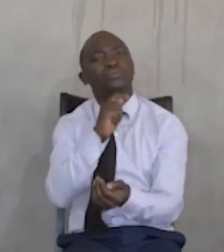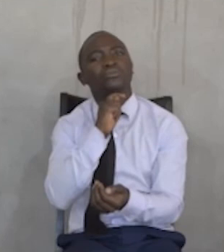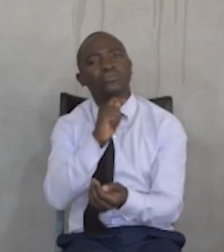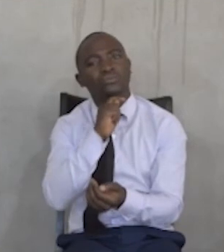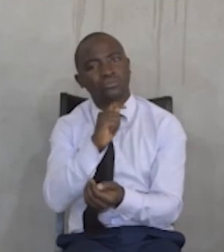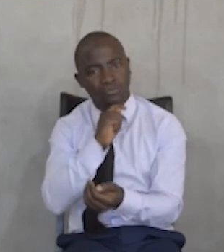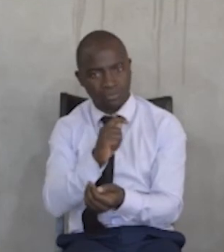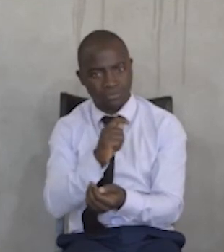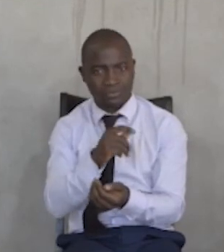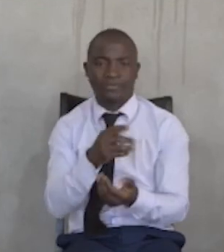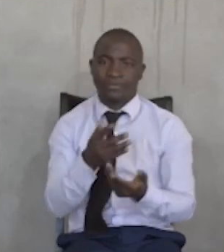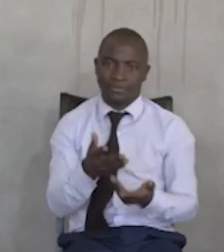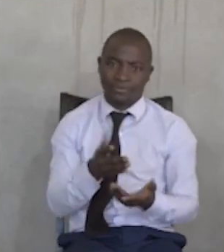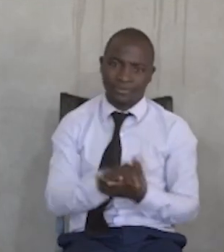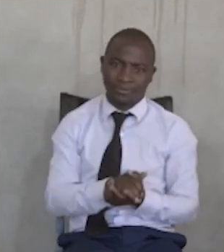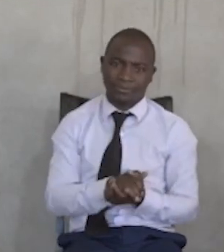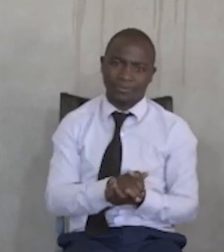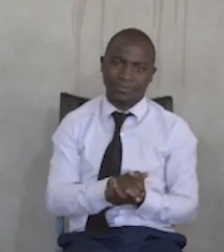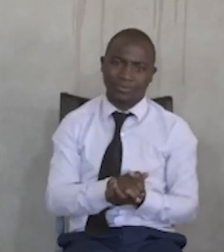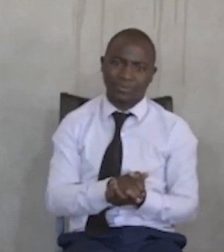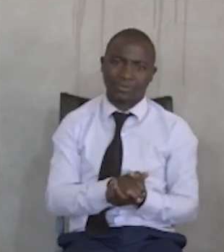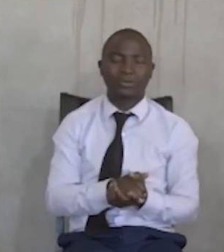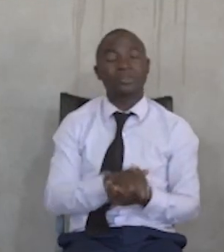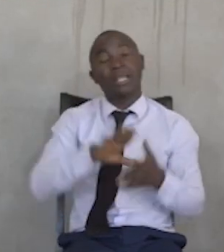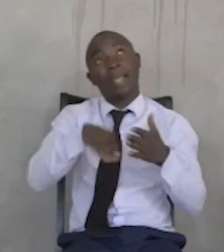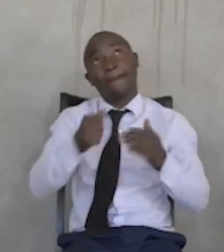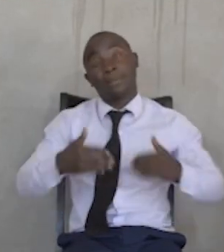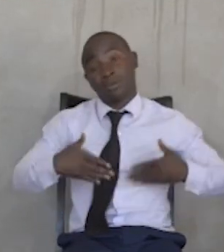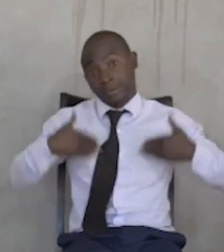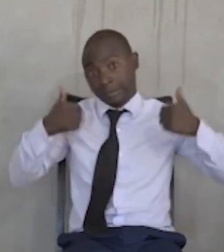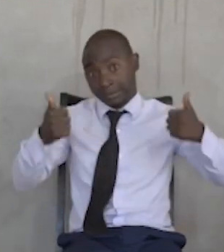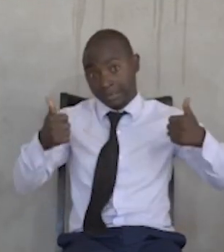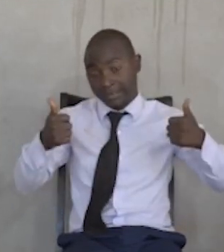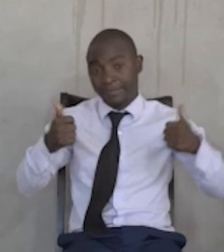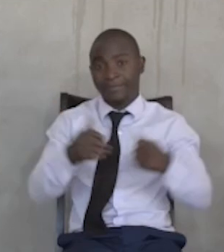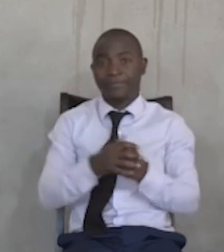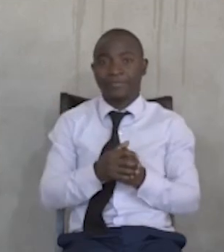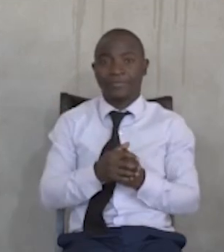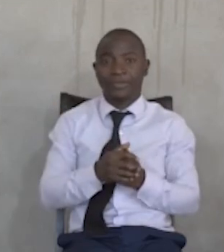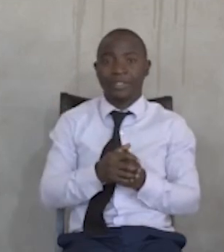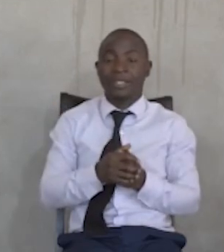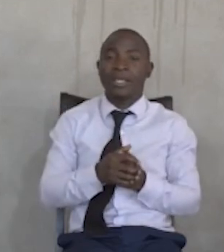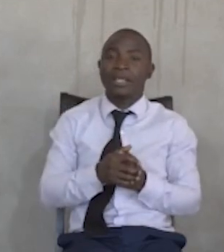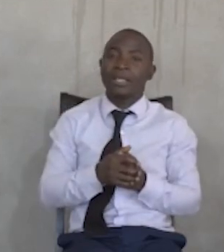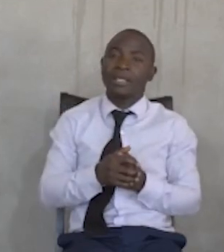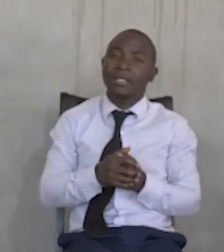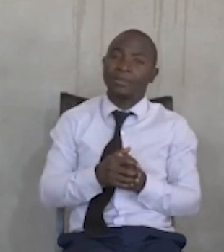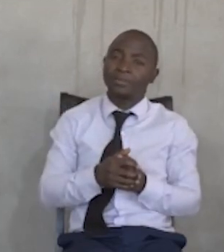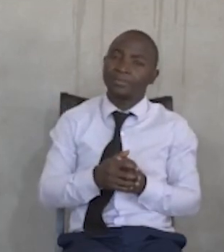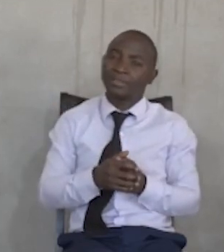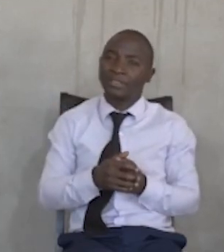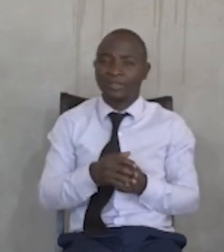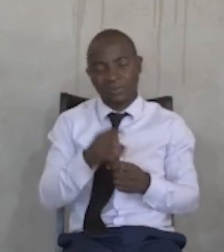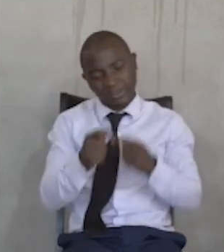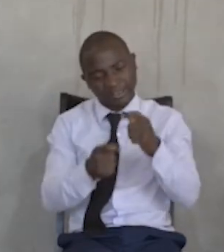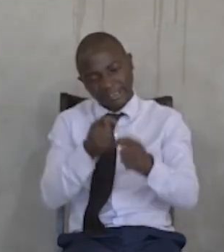treatment, in most of these conditions, the treatment is really supportive. You can't do much to